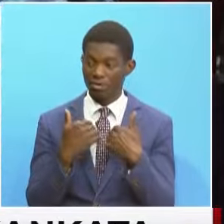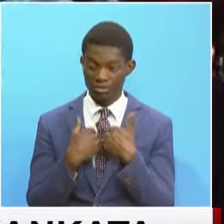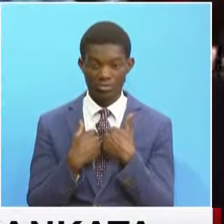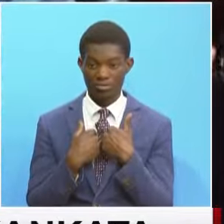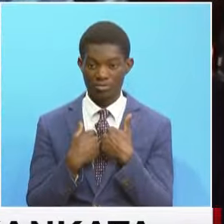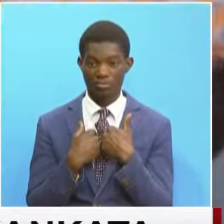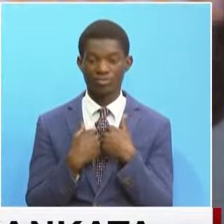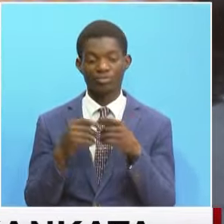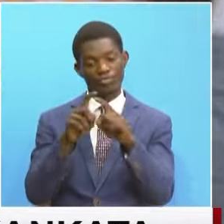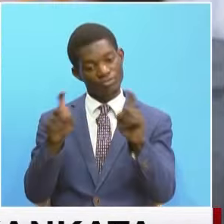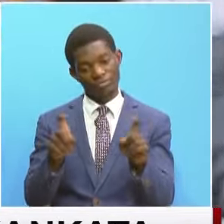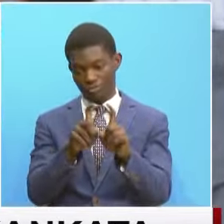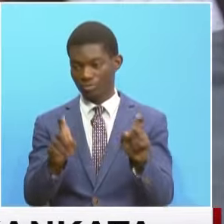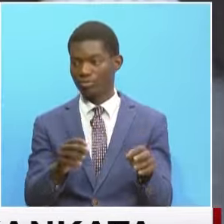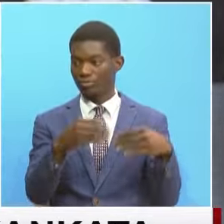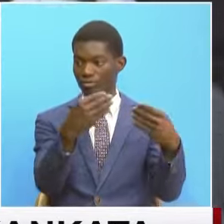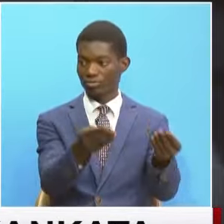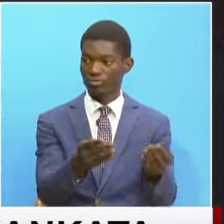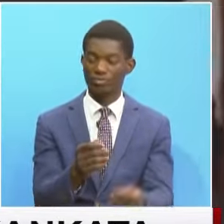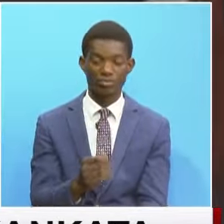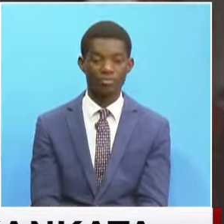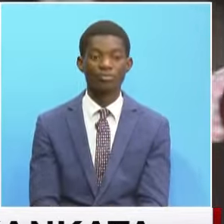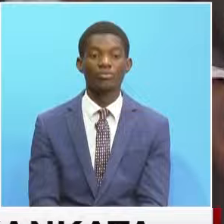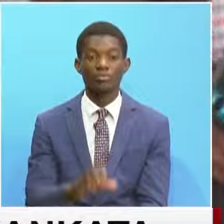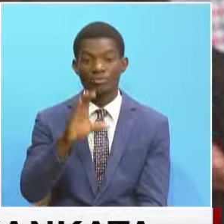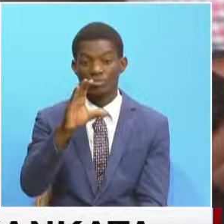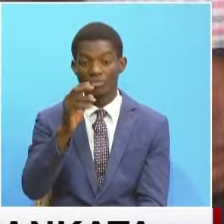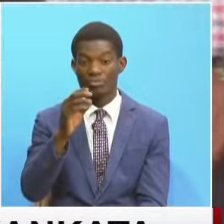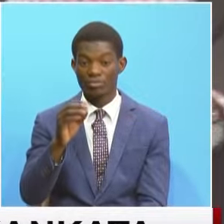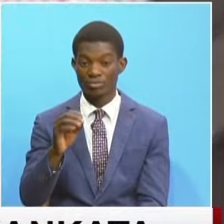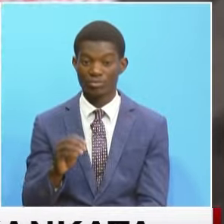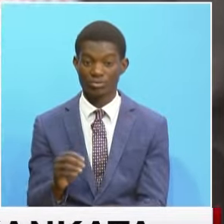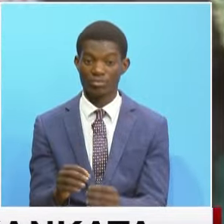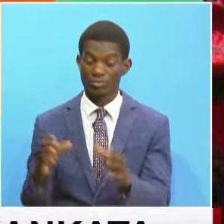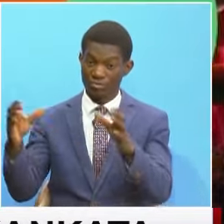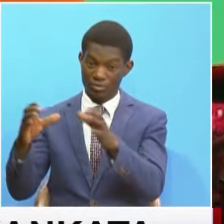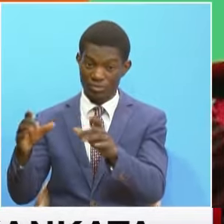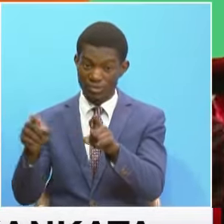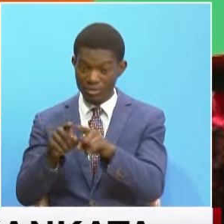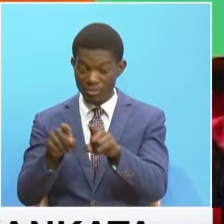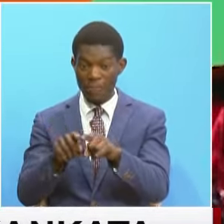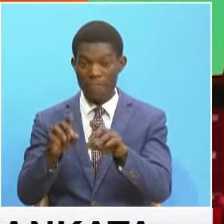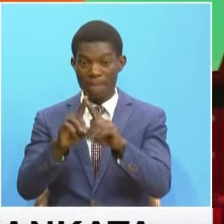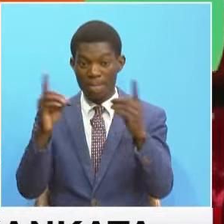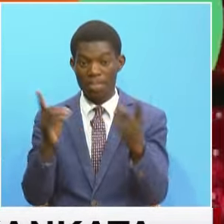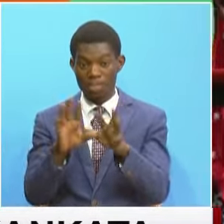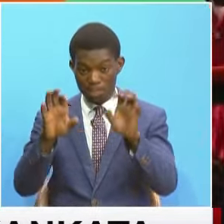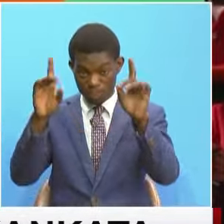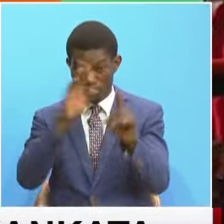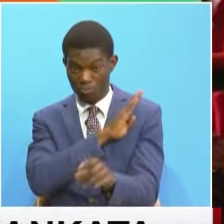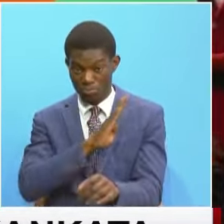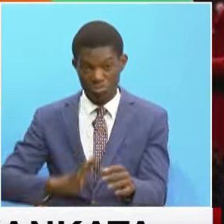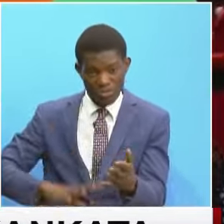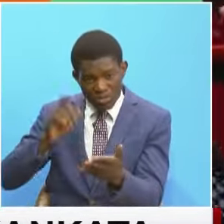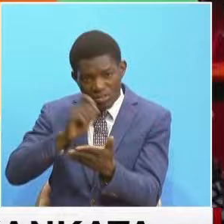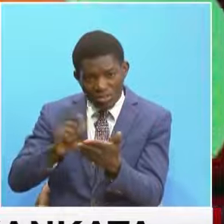152,215 kwacha. Chikankata Council Chairperson Conrad Ngoma and Chikankata District Education Board Secretary Lizzie